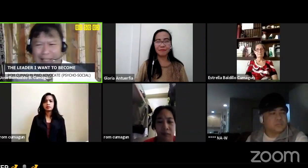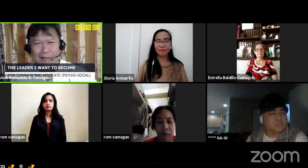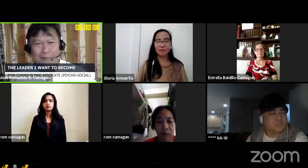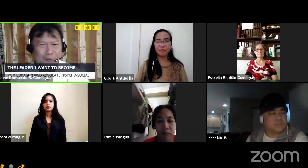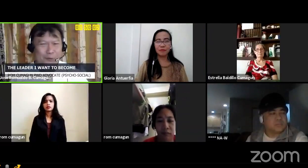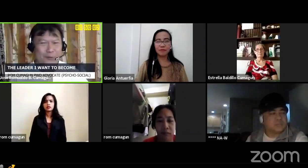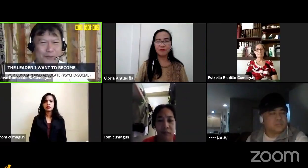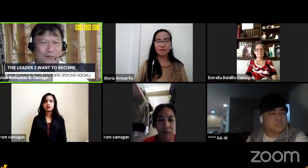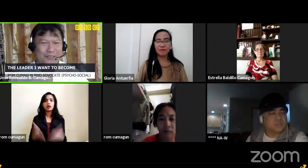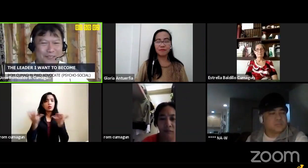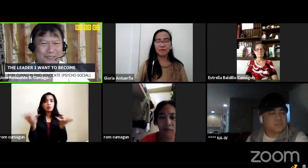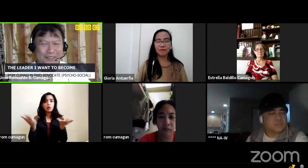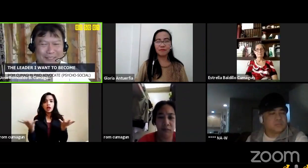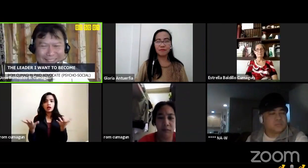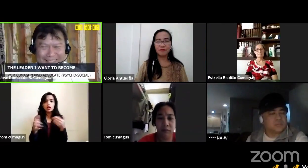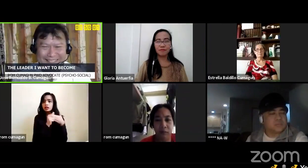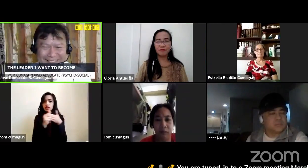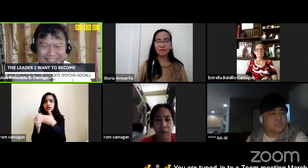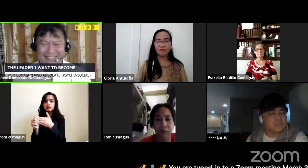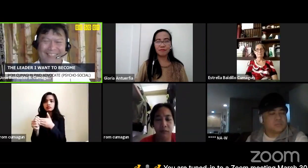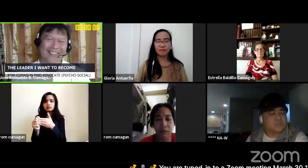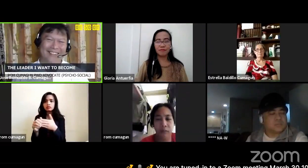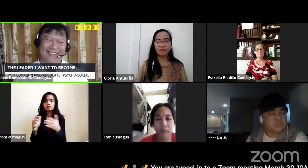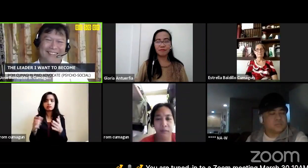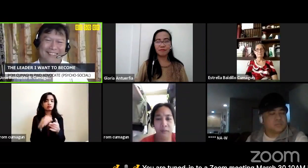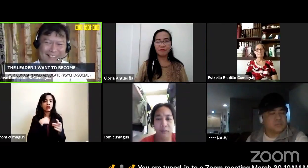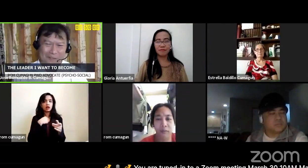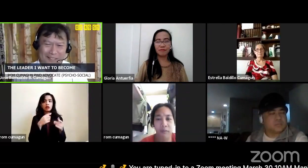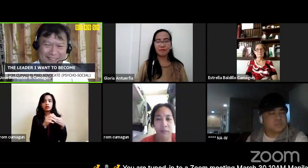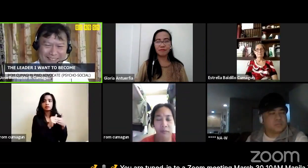Where should I lead them to?